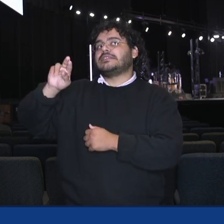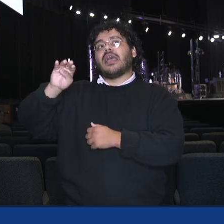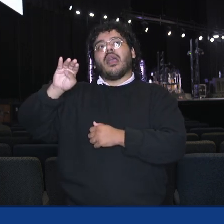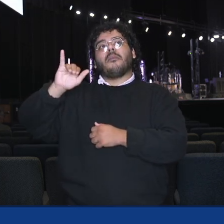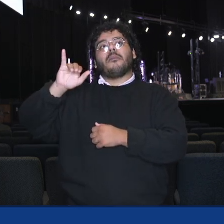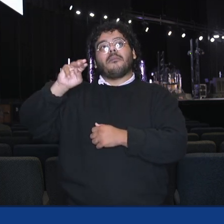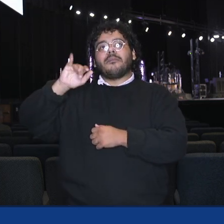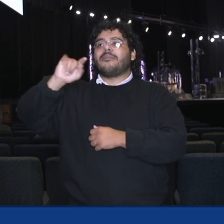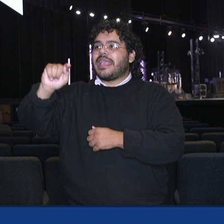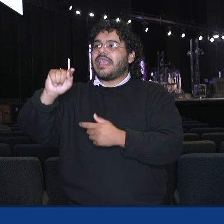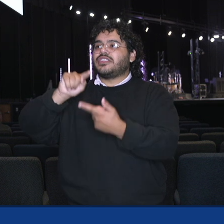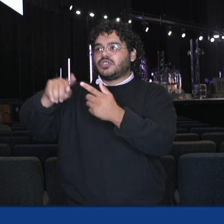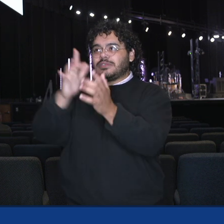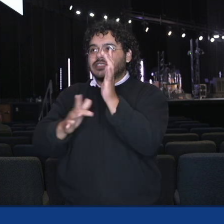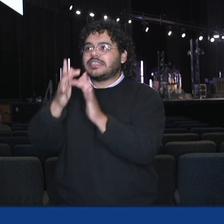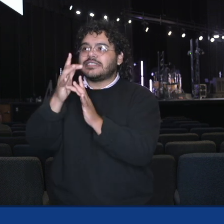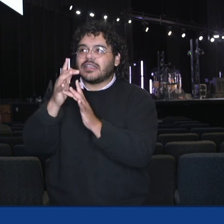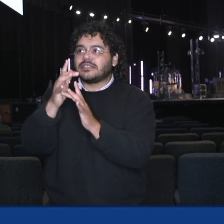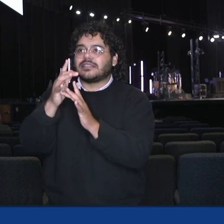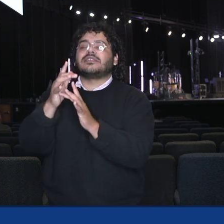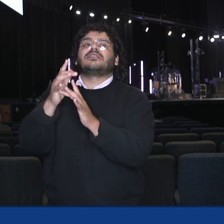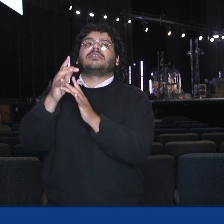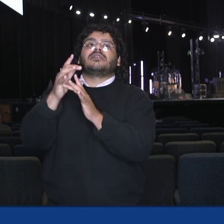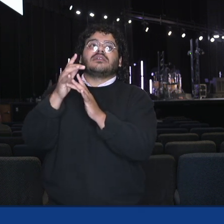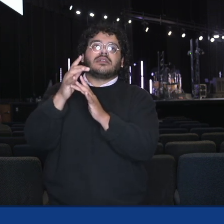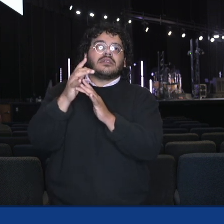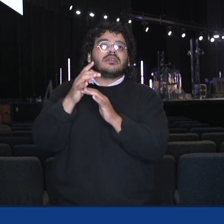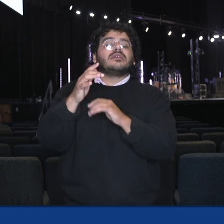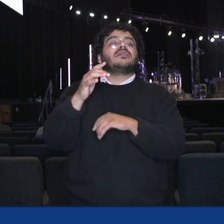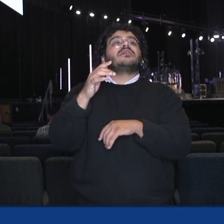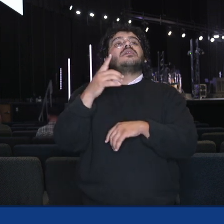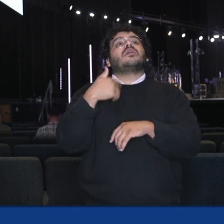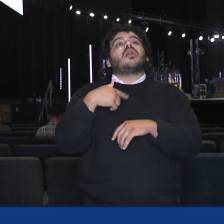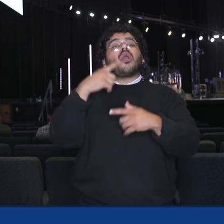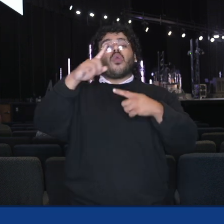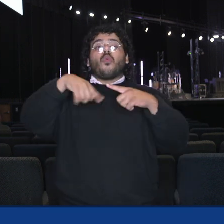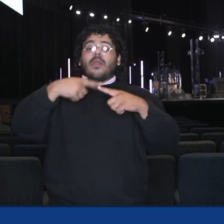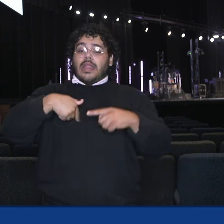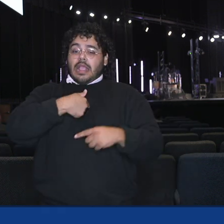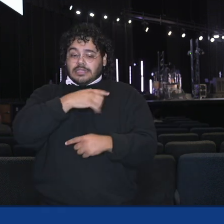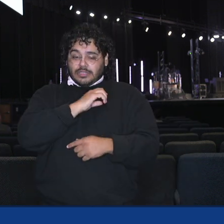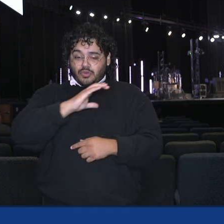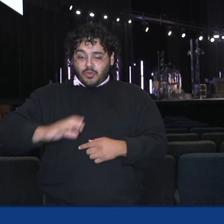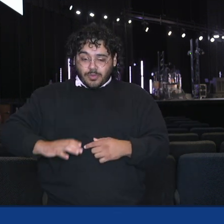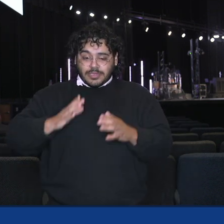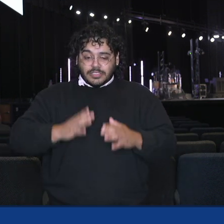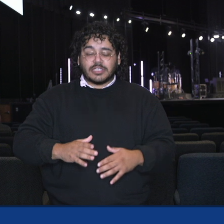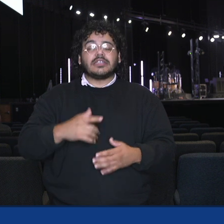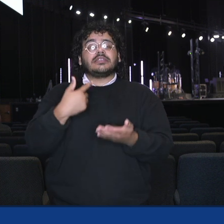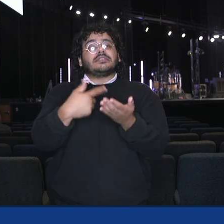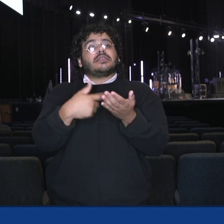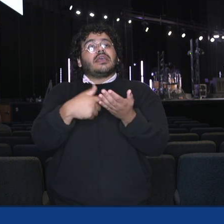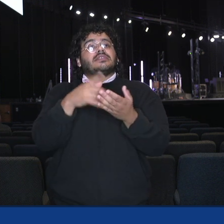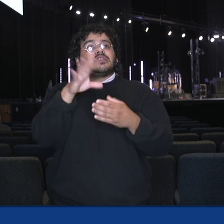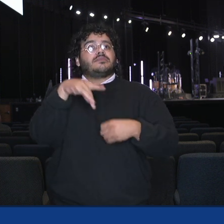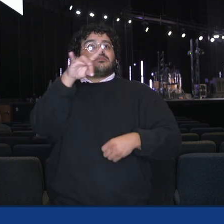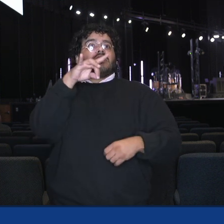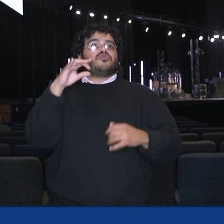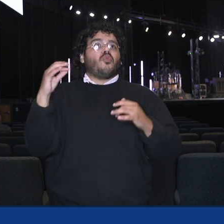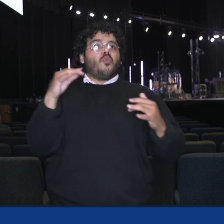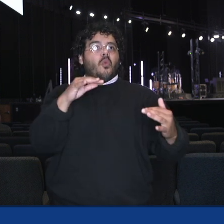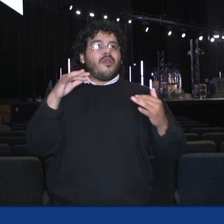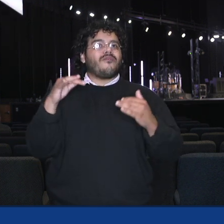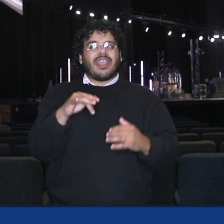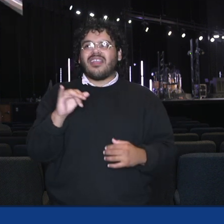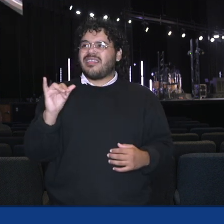an important thing for us to understand, Christians, when we talk about things like spiritual warfare, and we talk about, I mean, this is kind of like, let's just be honest, it's a little bit on the weird side of